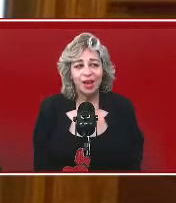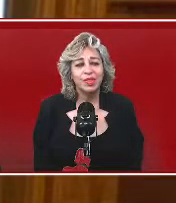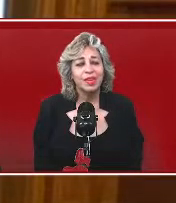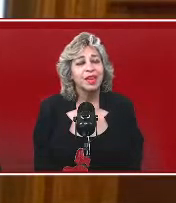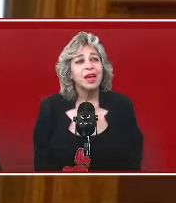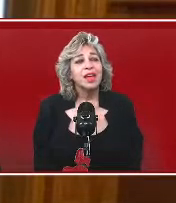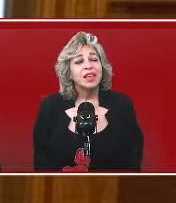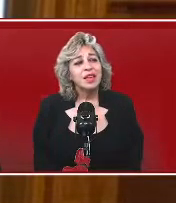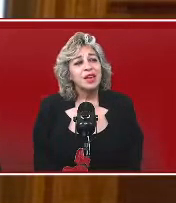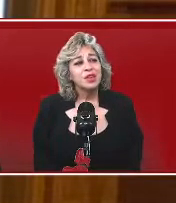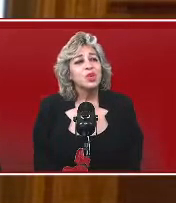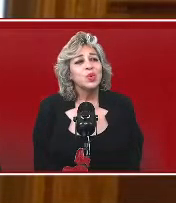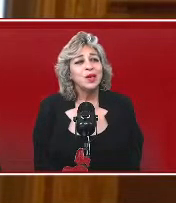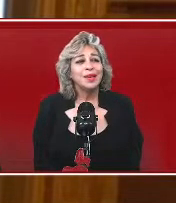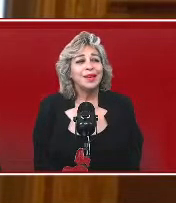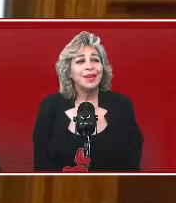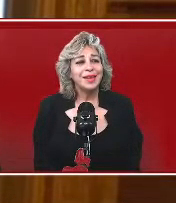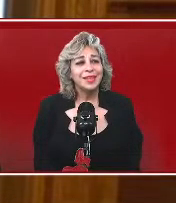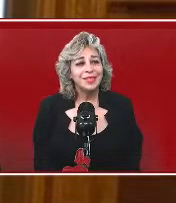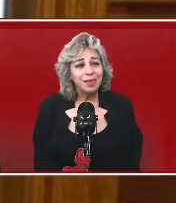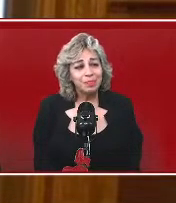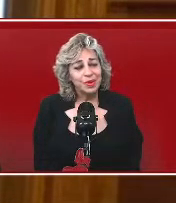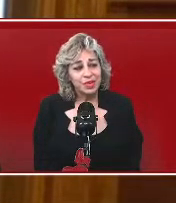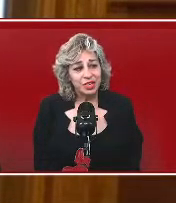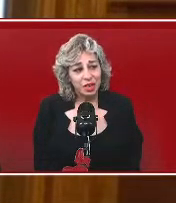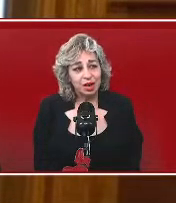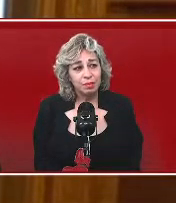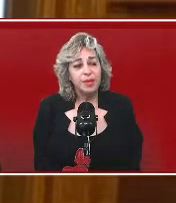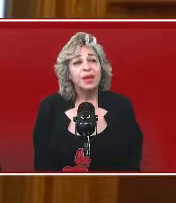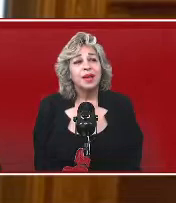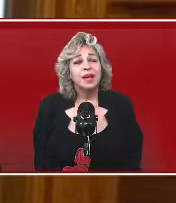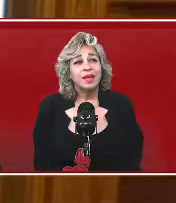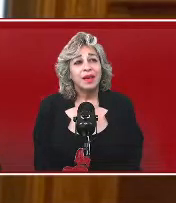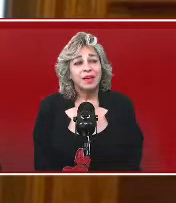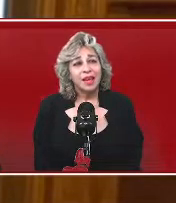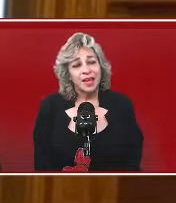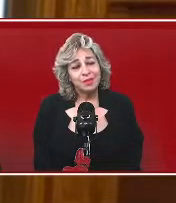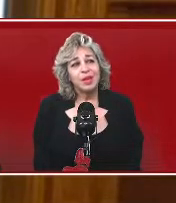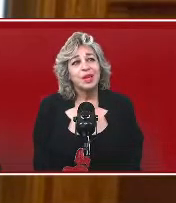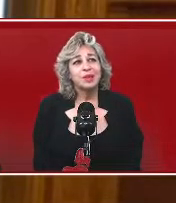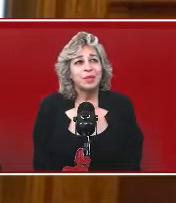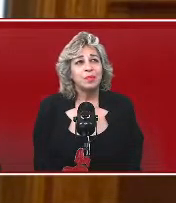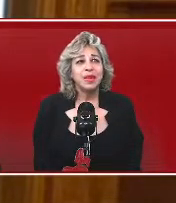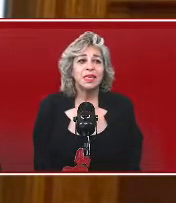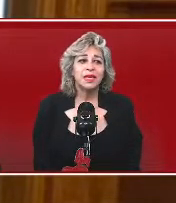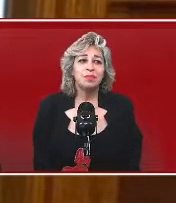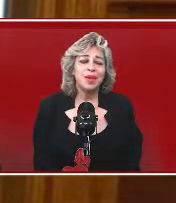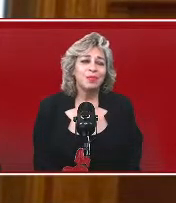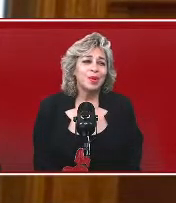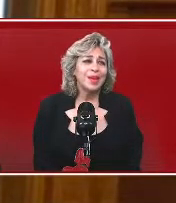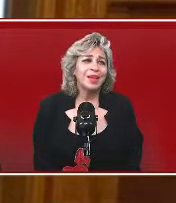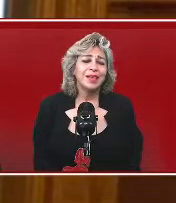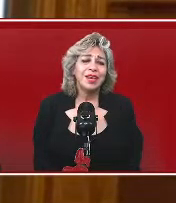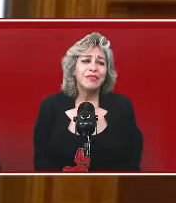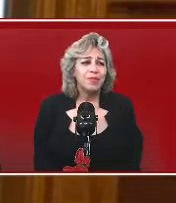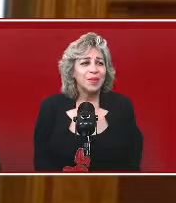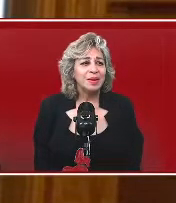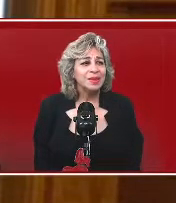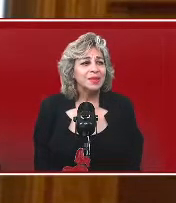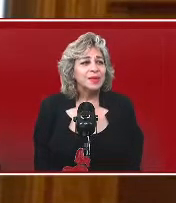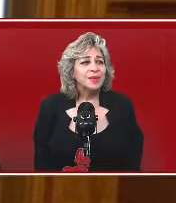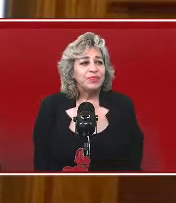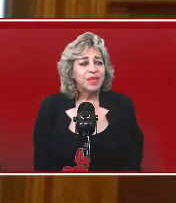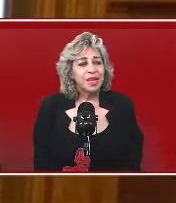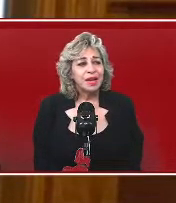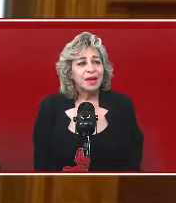and healthy. They are doing an exemplary job, and I'm talking about the Mexican people and the